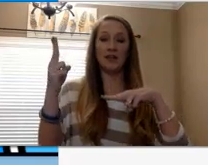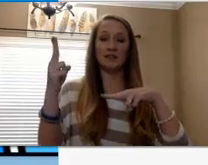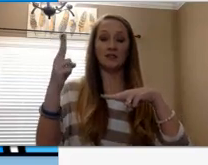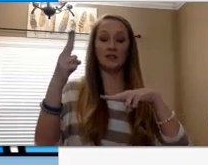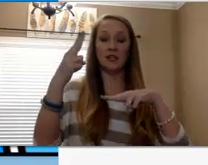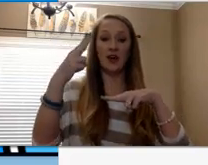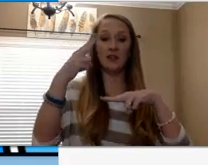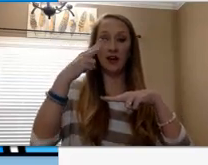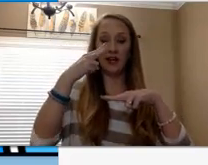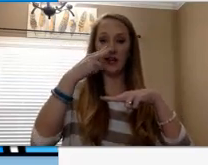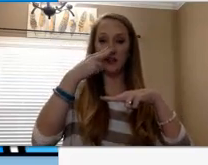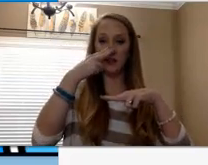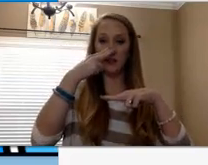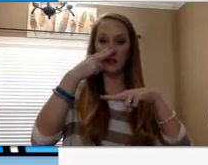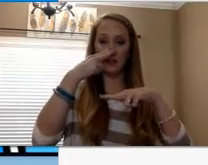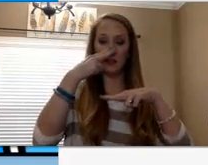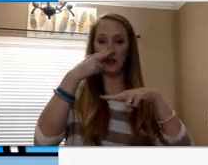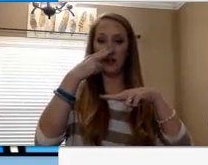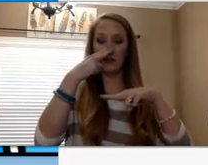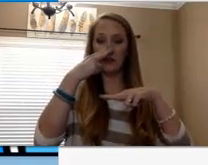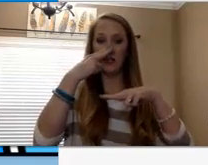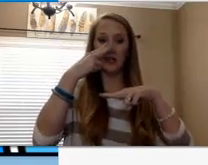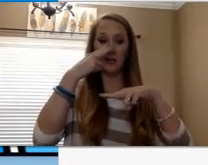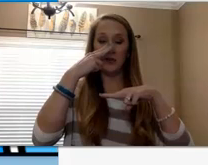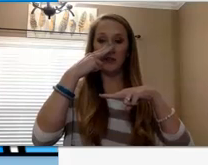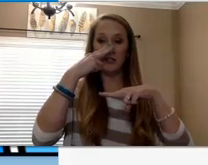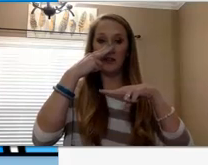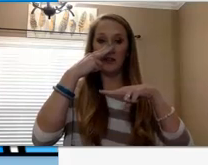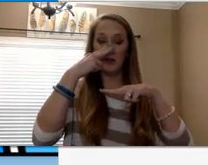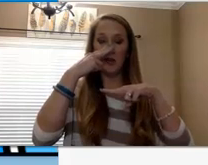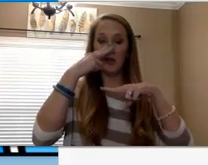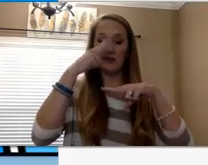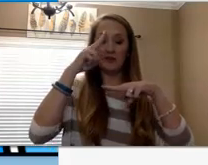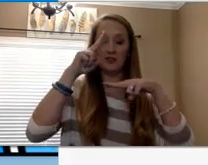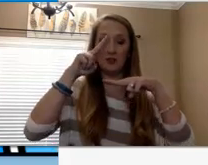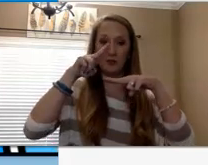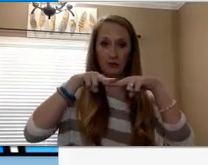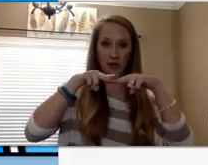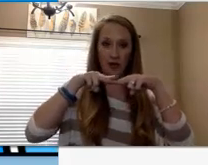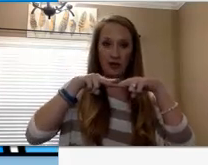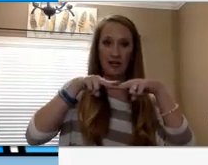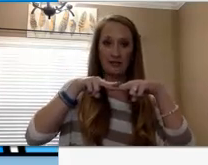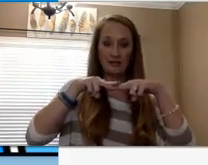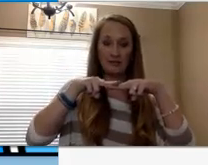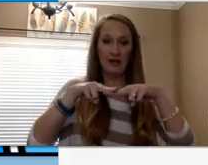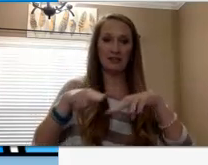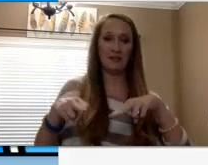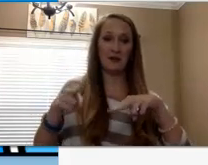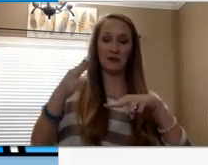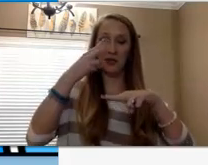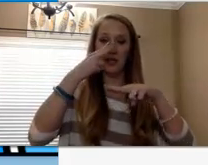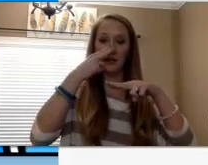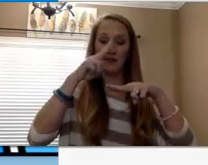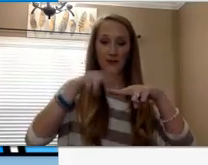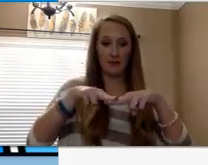and then the other hand, you're going to touch it to your nose. Then move this hand from your nose to where your other hand is. Okay, so do